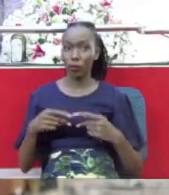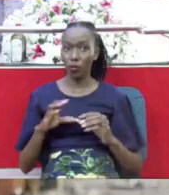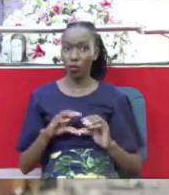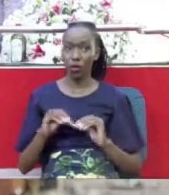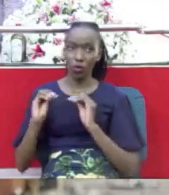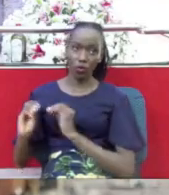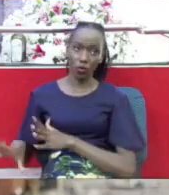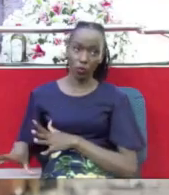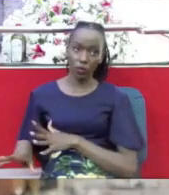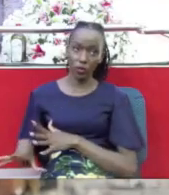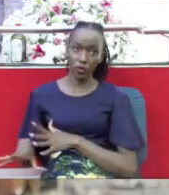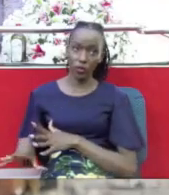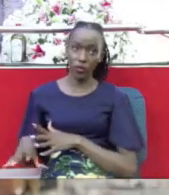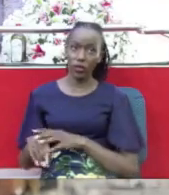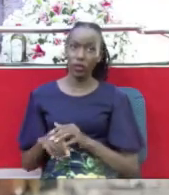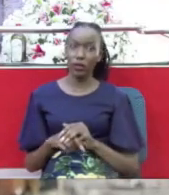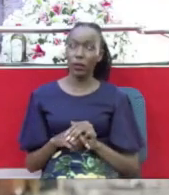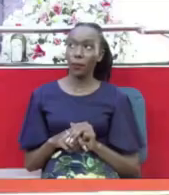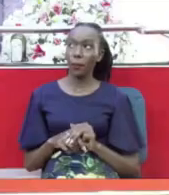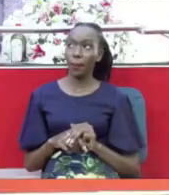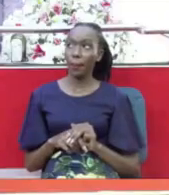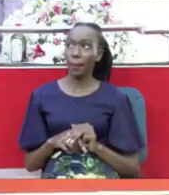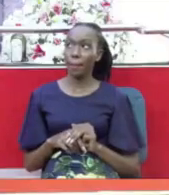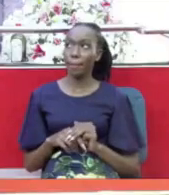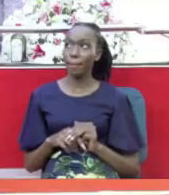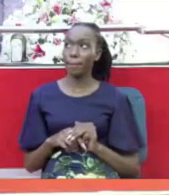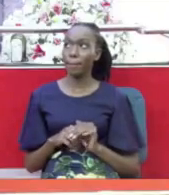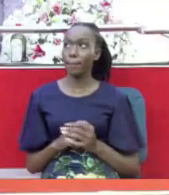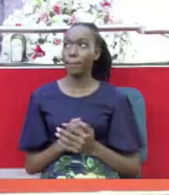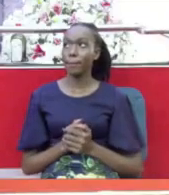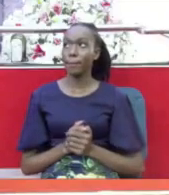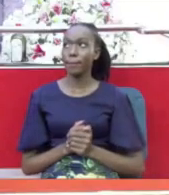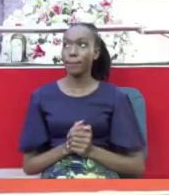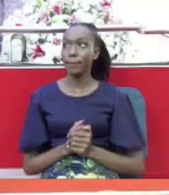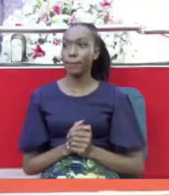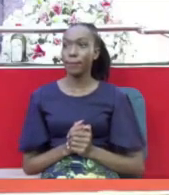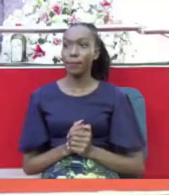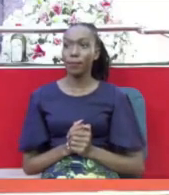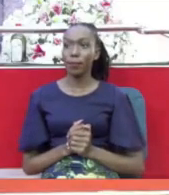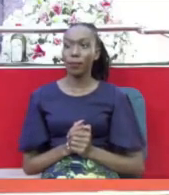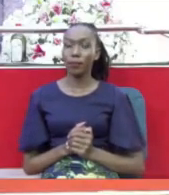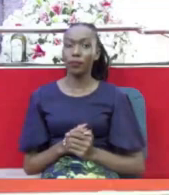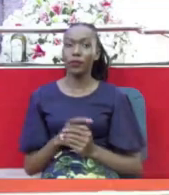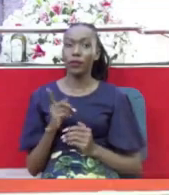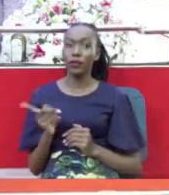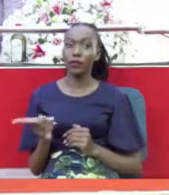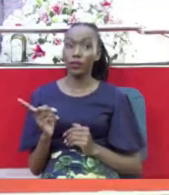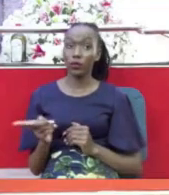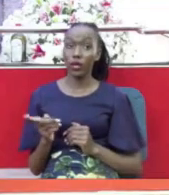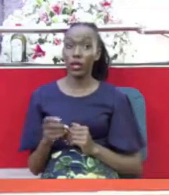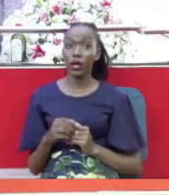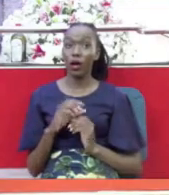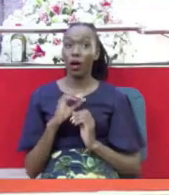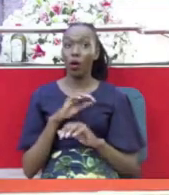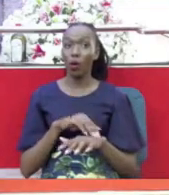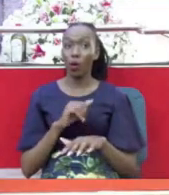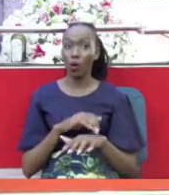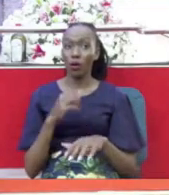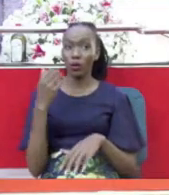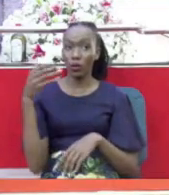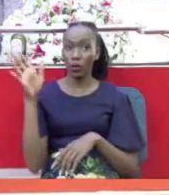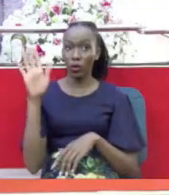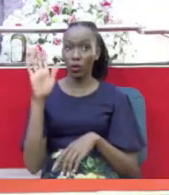wapossessed, lakini wako outside. Wana reference Mungu wa baba na... Wanahusia ule Mungu wa baba